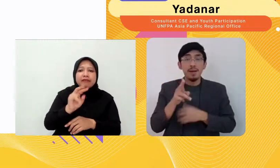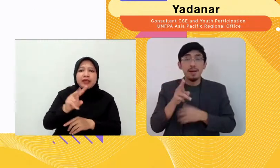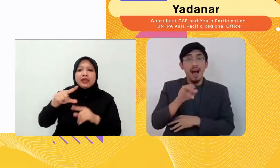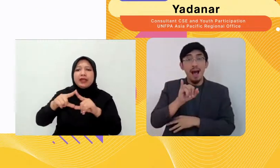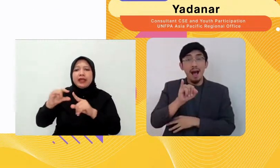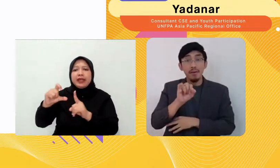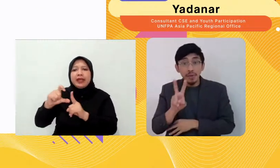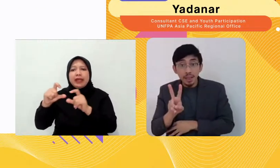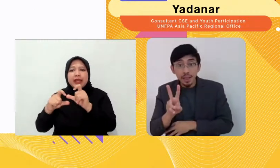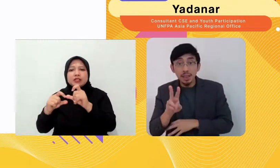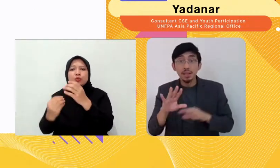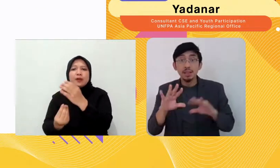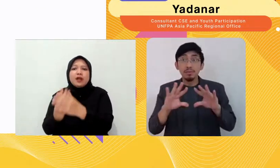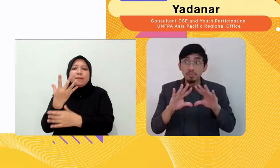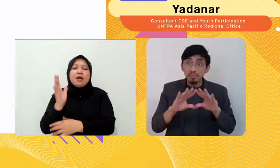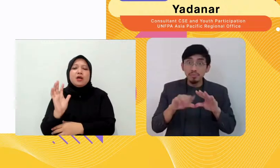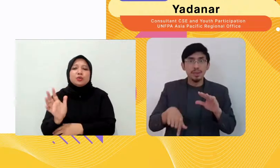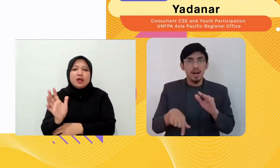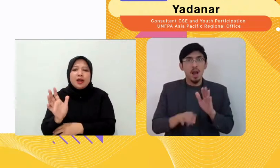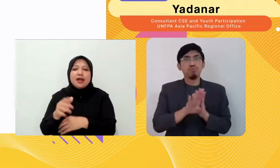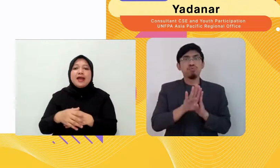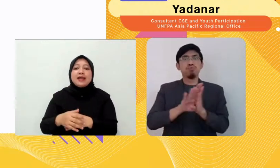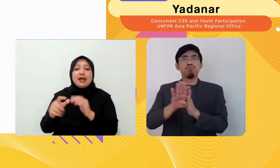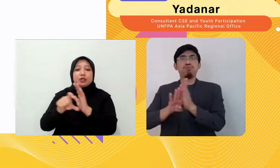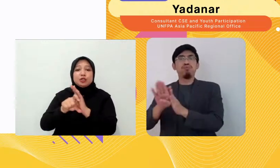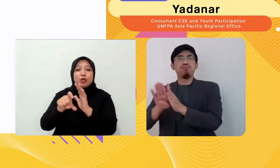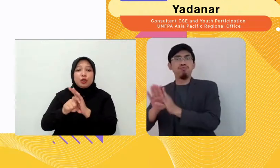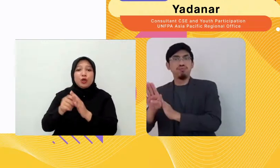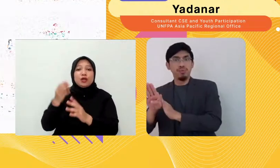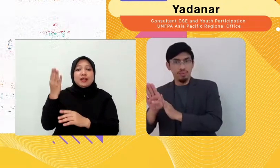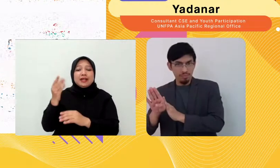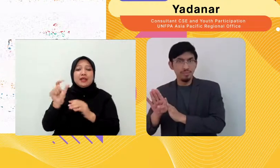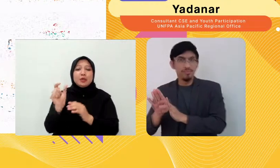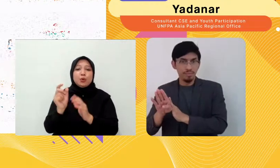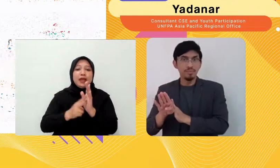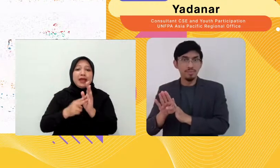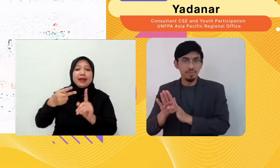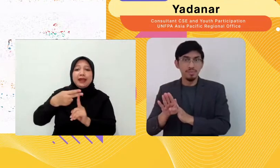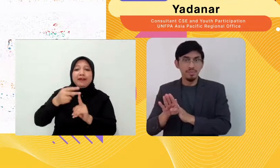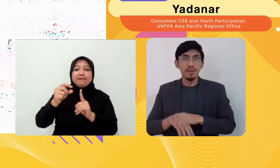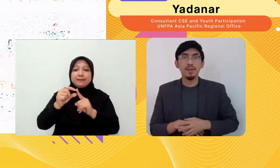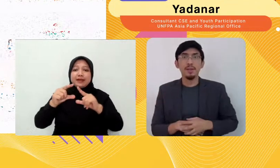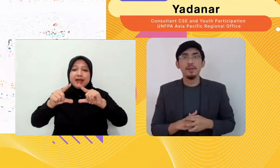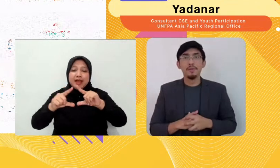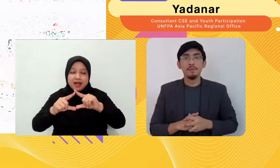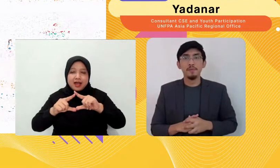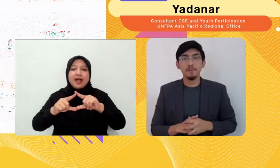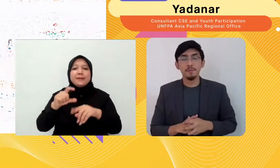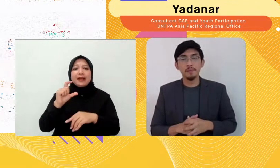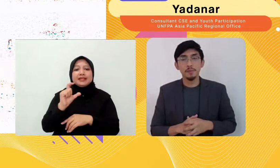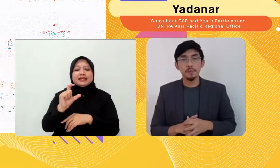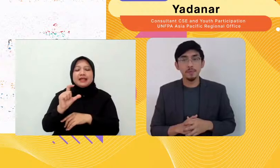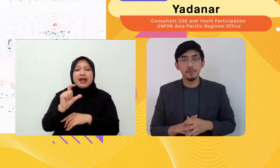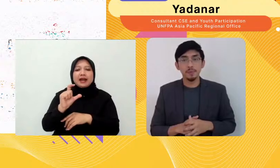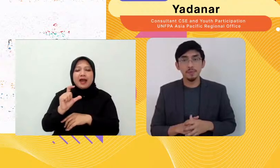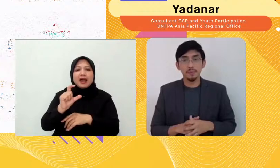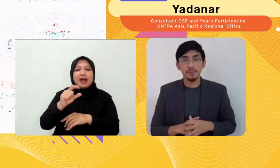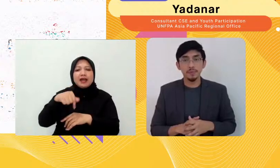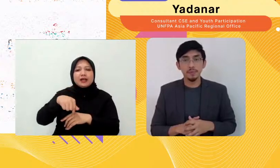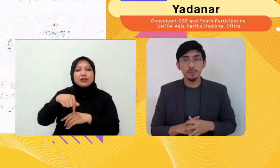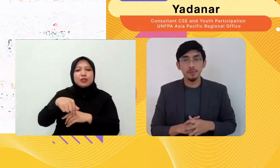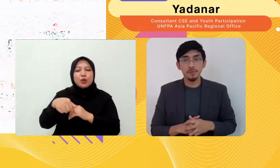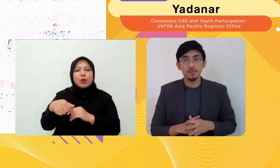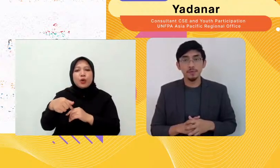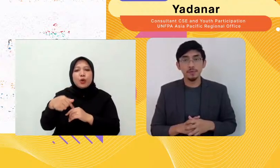the example from the UNFPA of how we use the evidence and scientifically accurate